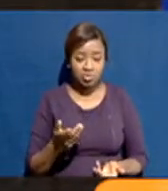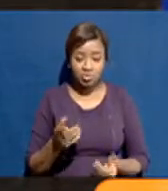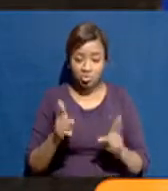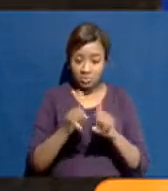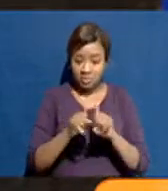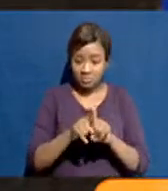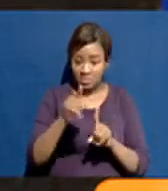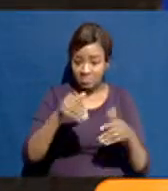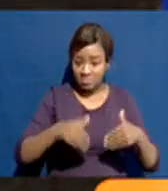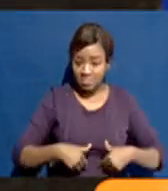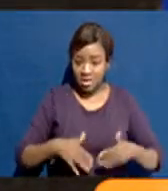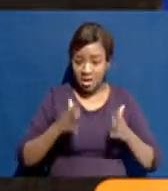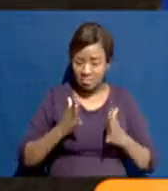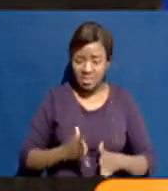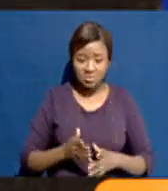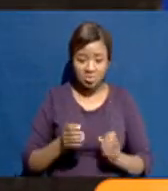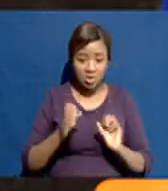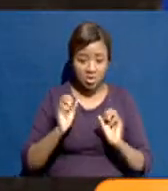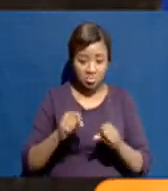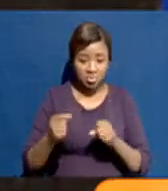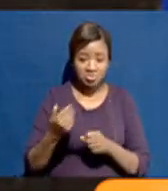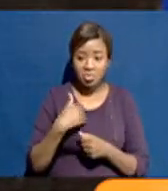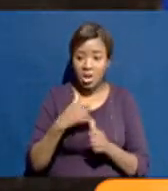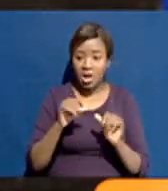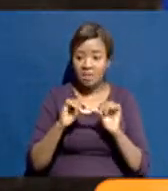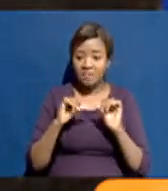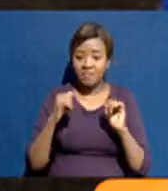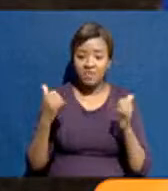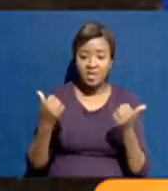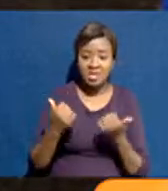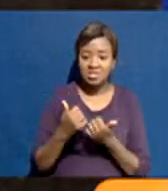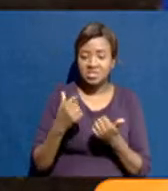young person to have the agency to think about,